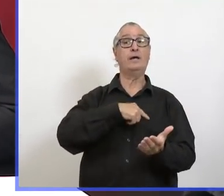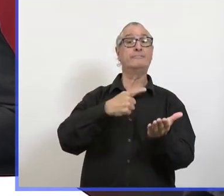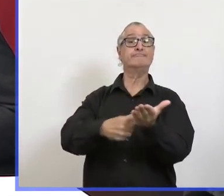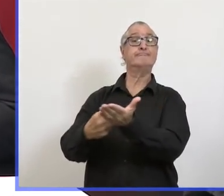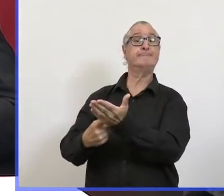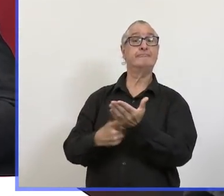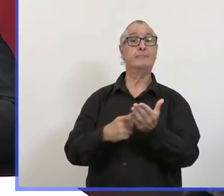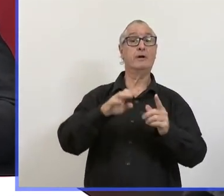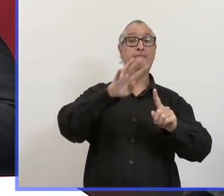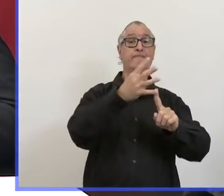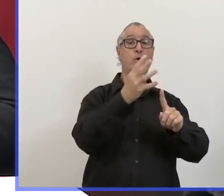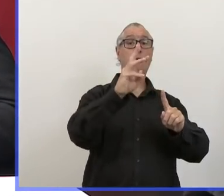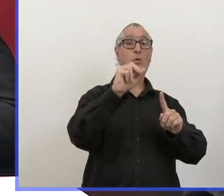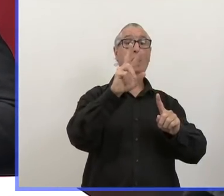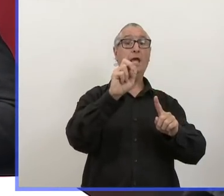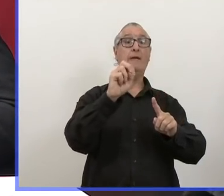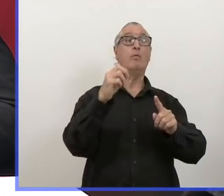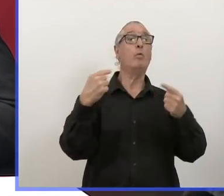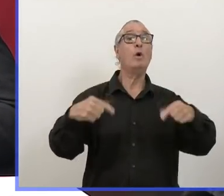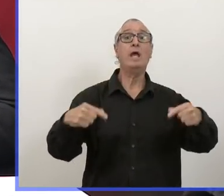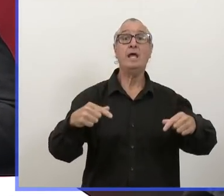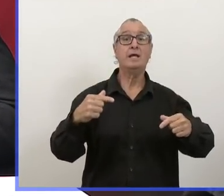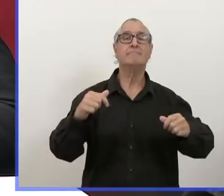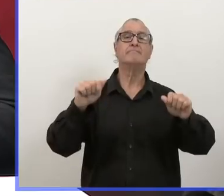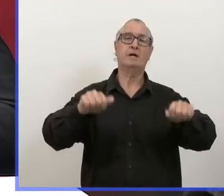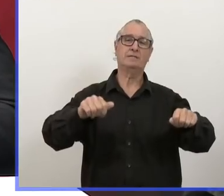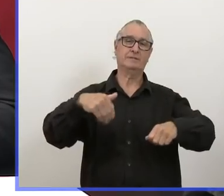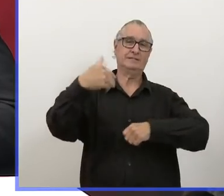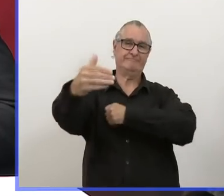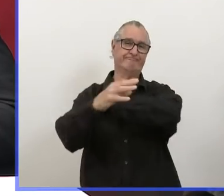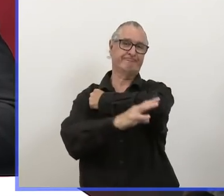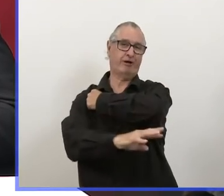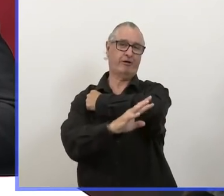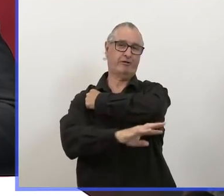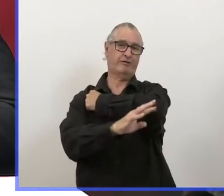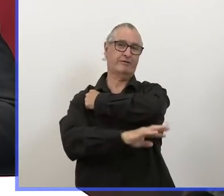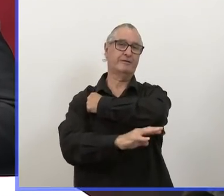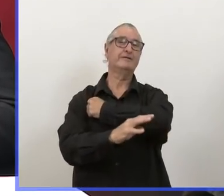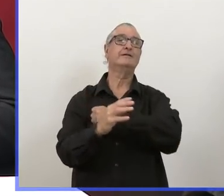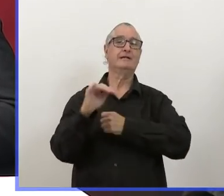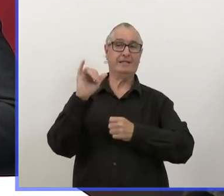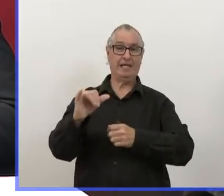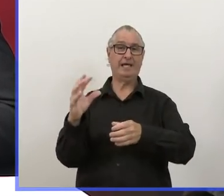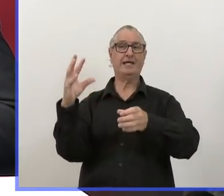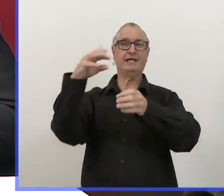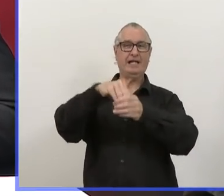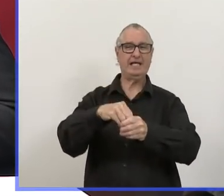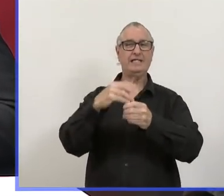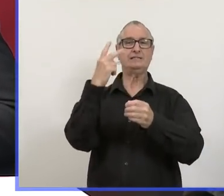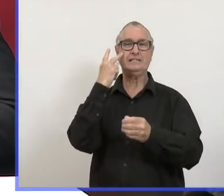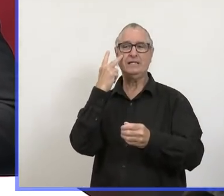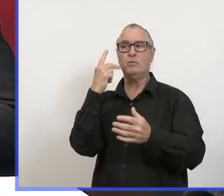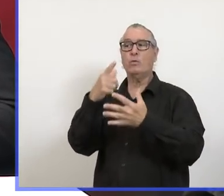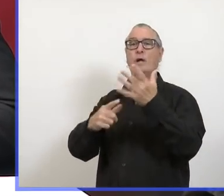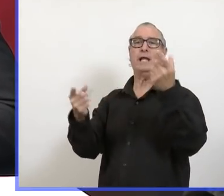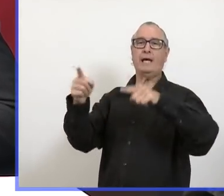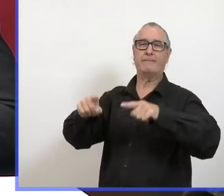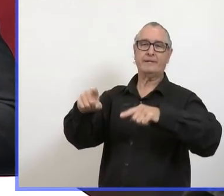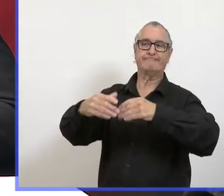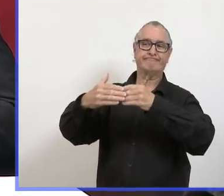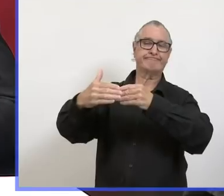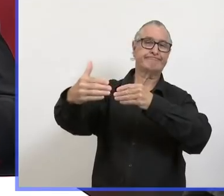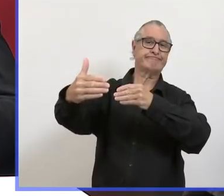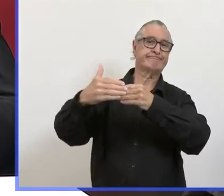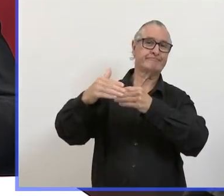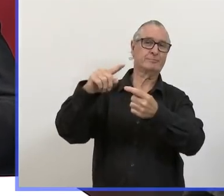that. And again, I think that's too far down the road to really provide, you know, detailed information about, really good information